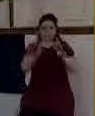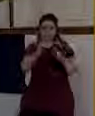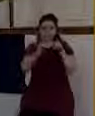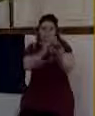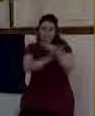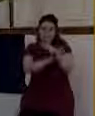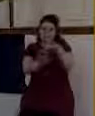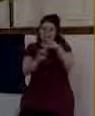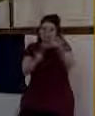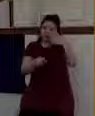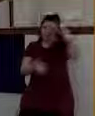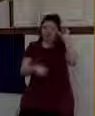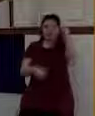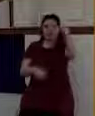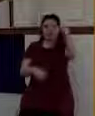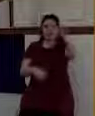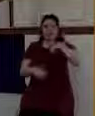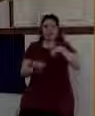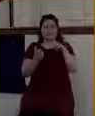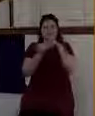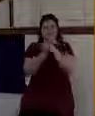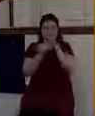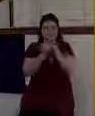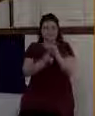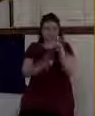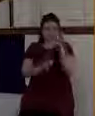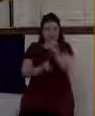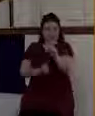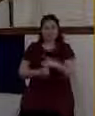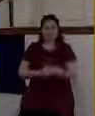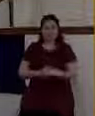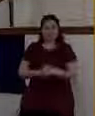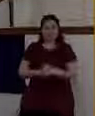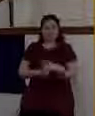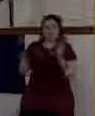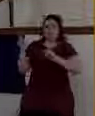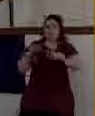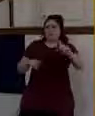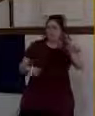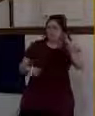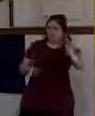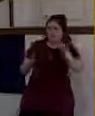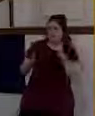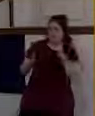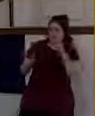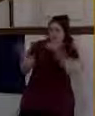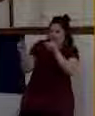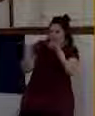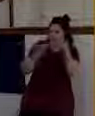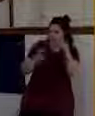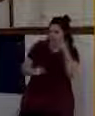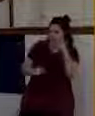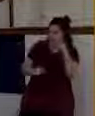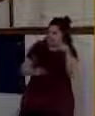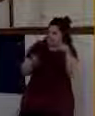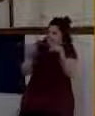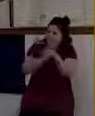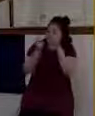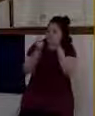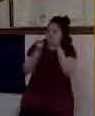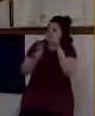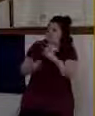was a wonder to the people who saw it. Here, this lion killed this man, but he didn't eat him. And neither did he eat the donkey that was